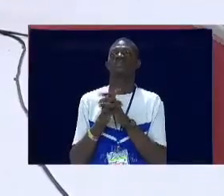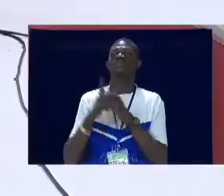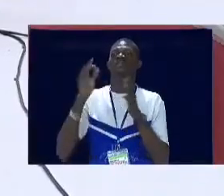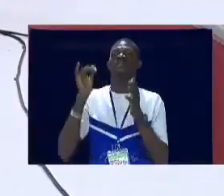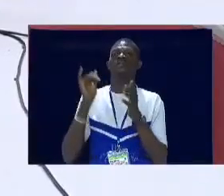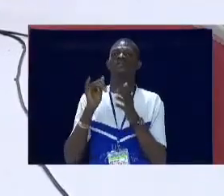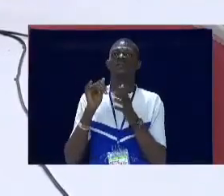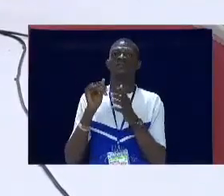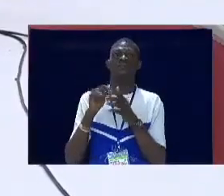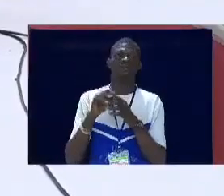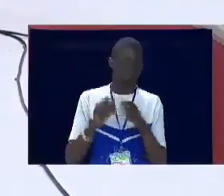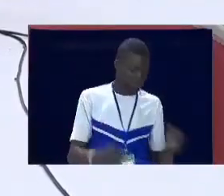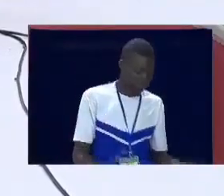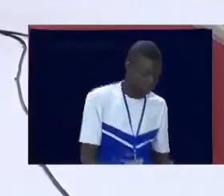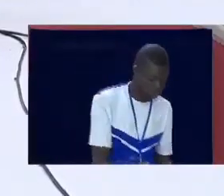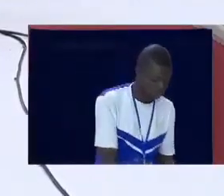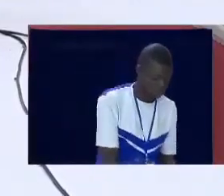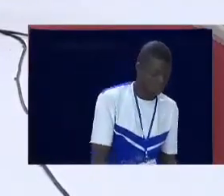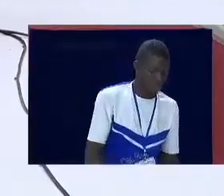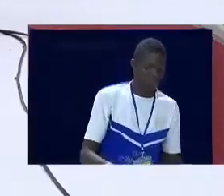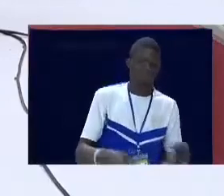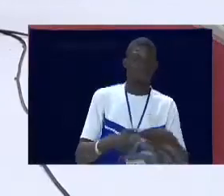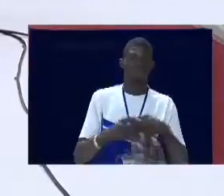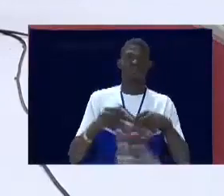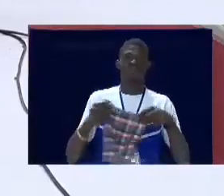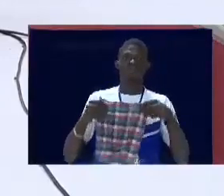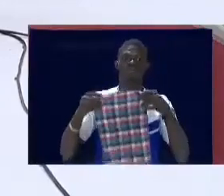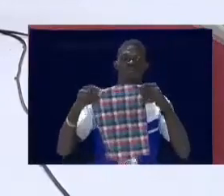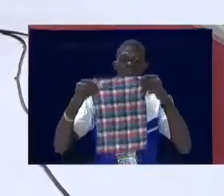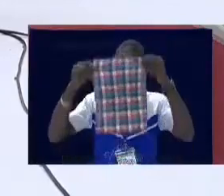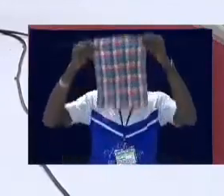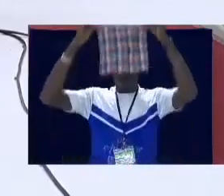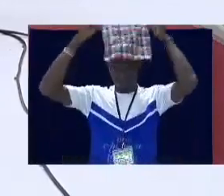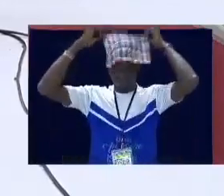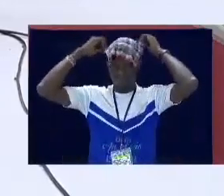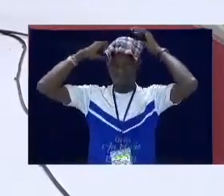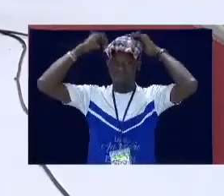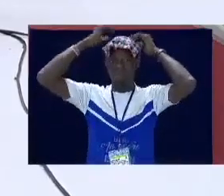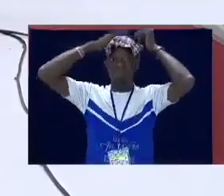on your own head now. Yo wa mu aso na le ori ara re.